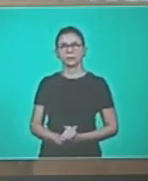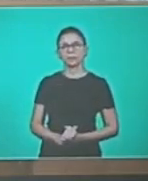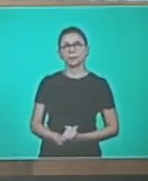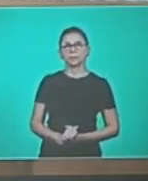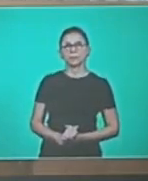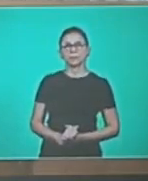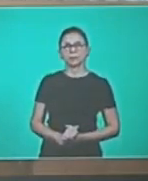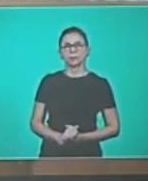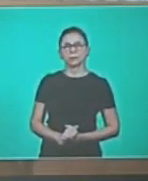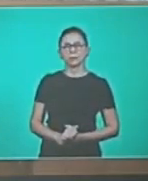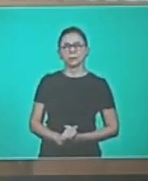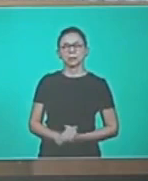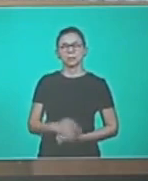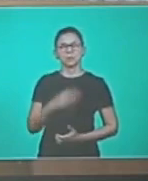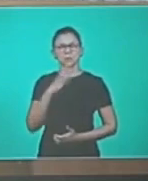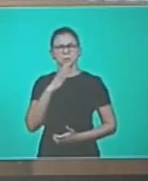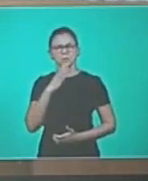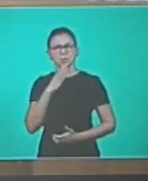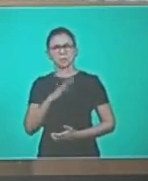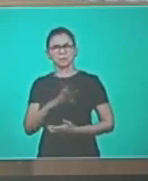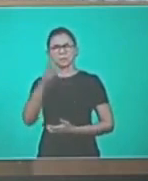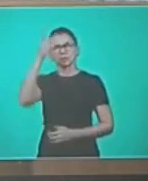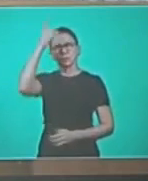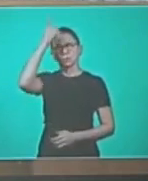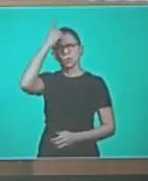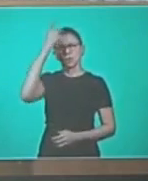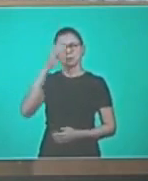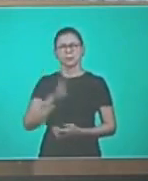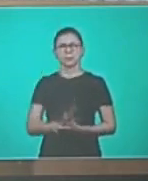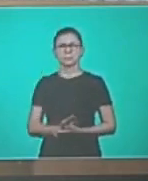knows the baptism of the Holy Spirit, gifts of the Holy Spirit.